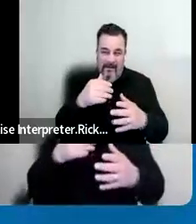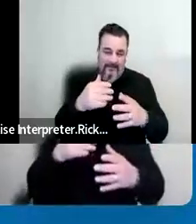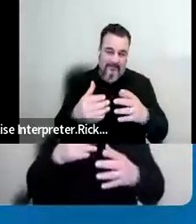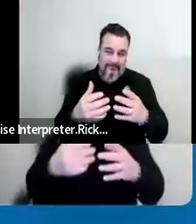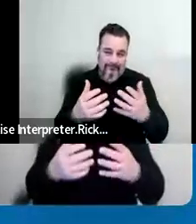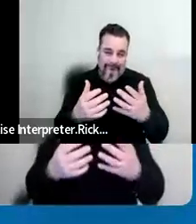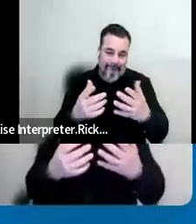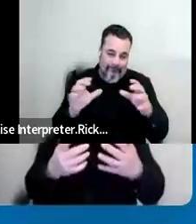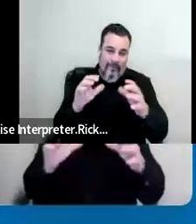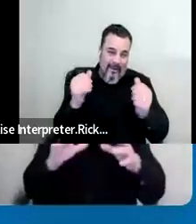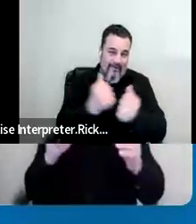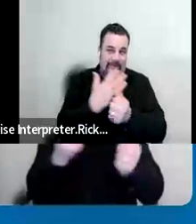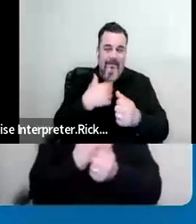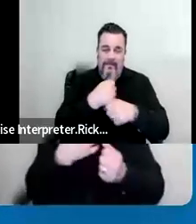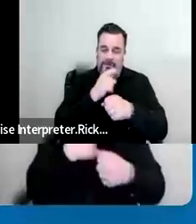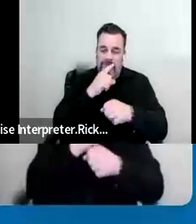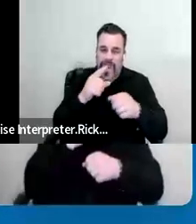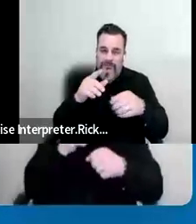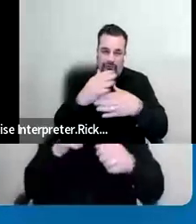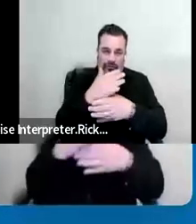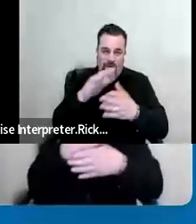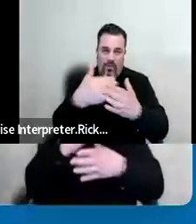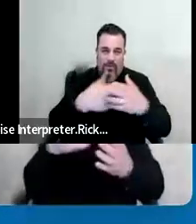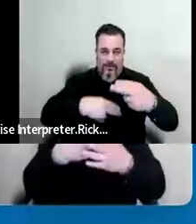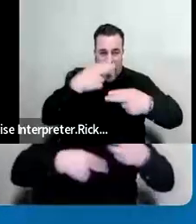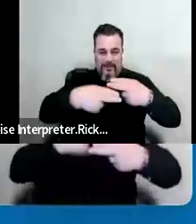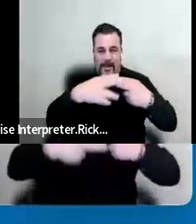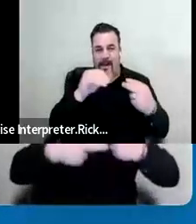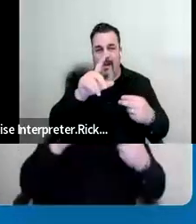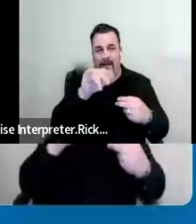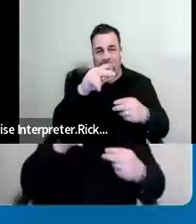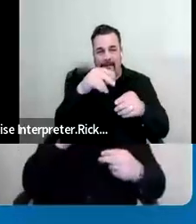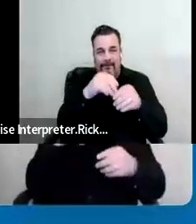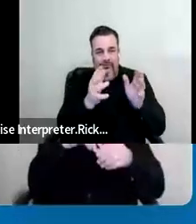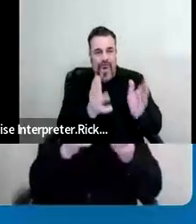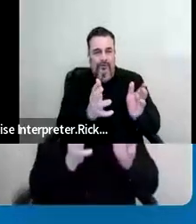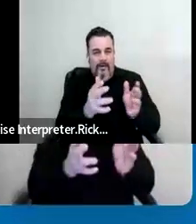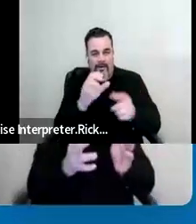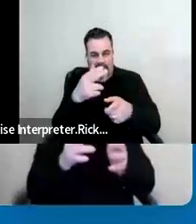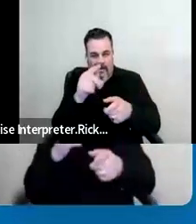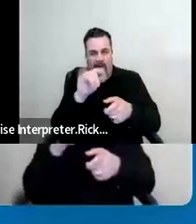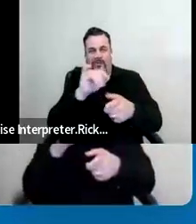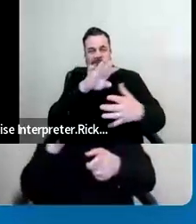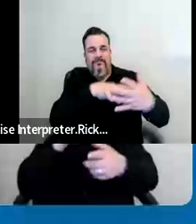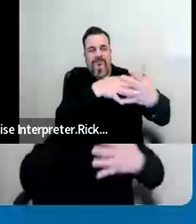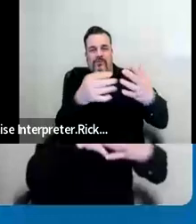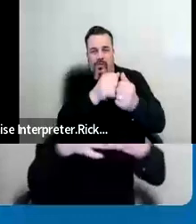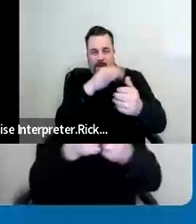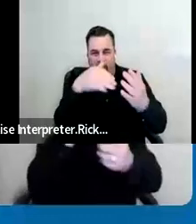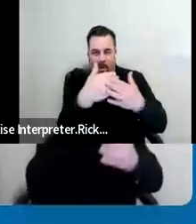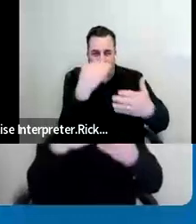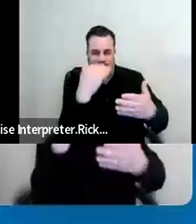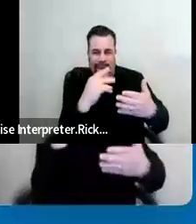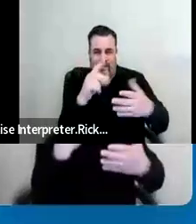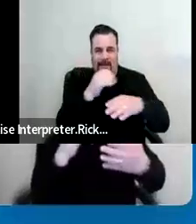make sure to share all of the slides and the links in the chat, as well as a spreadsheet with all of the links immediately after